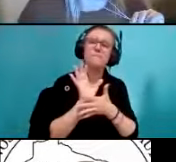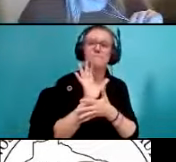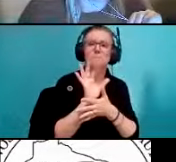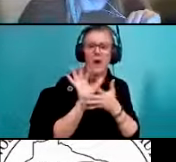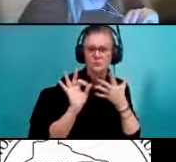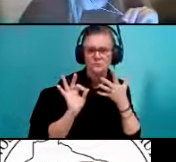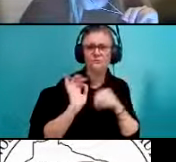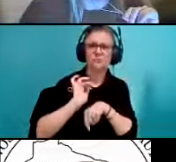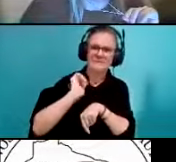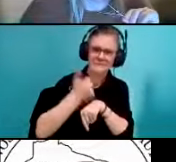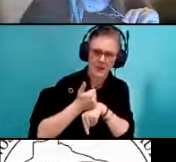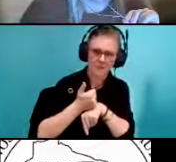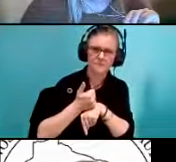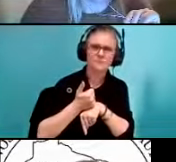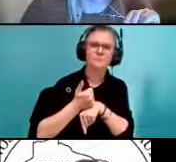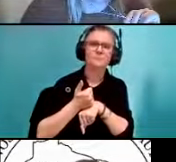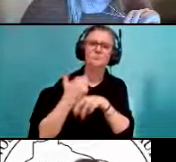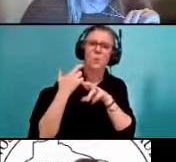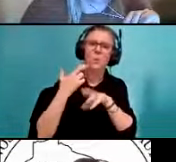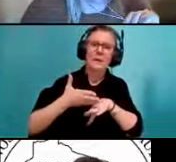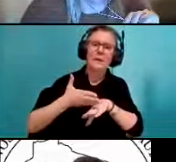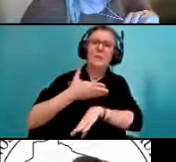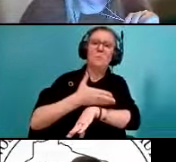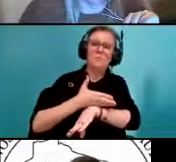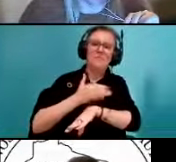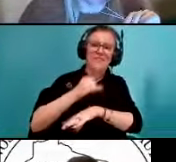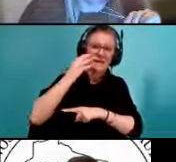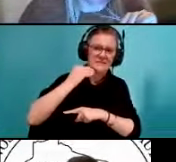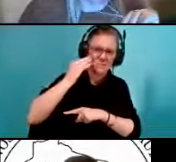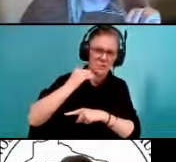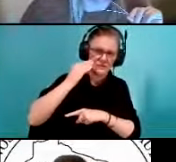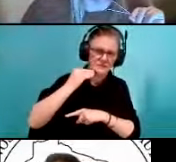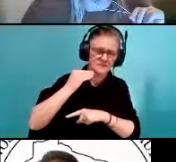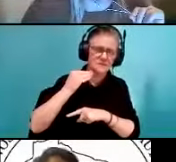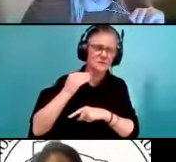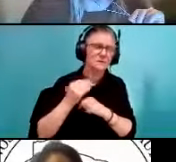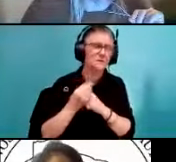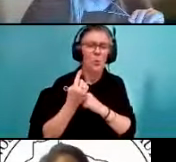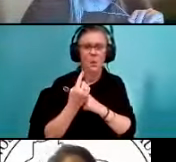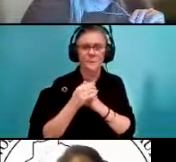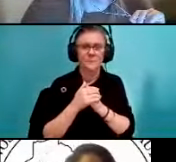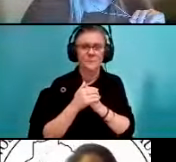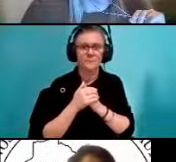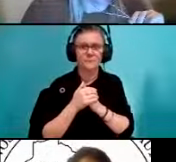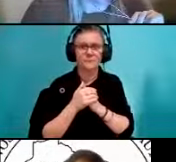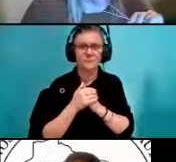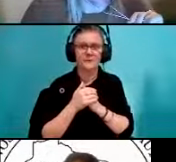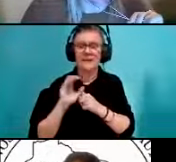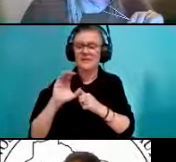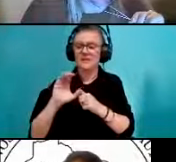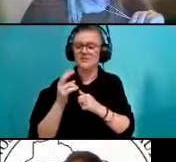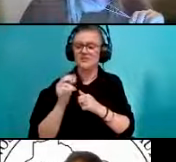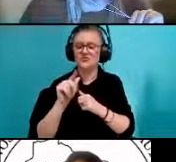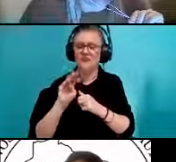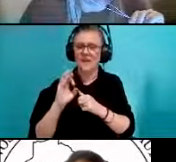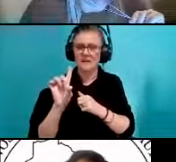in place to improve kind of that experience. So one of those things is a channeled bike lane at